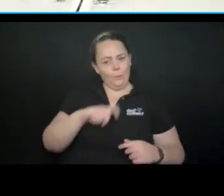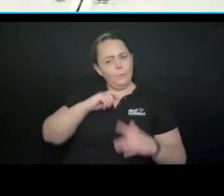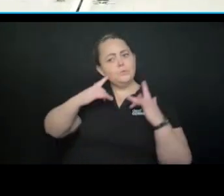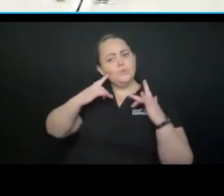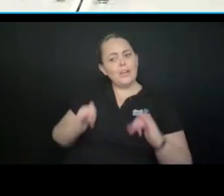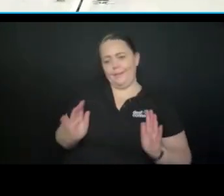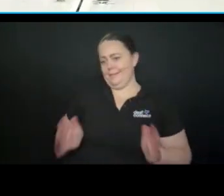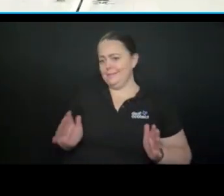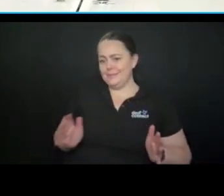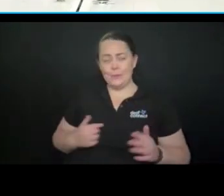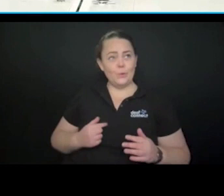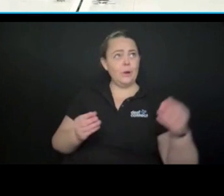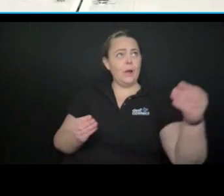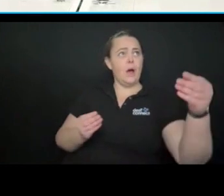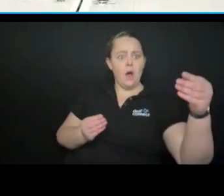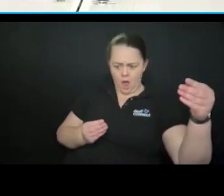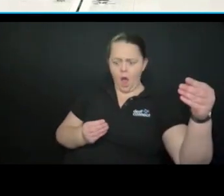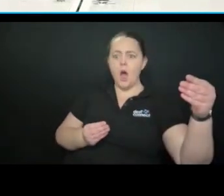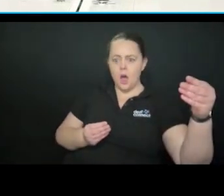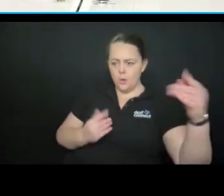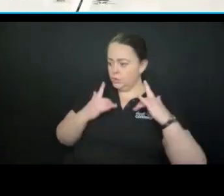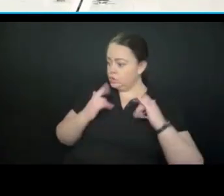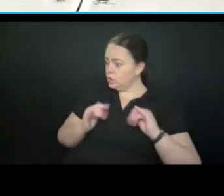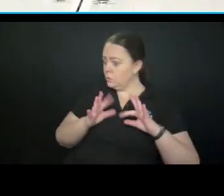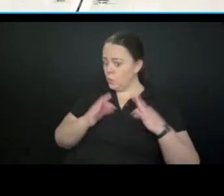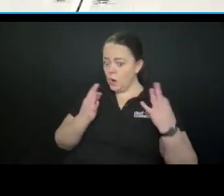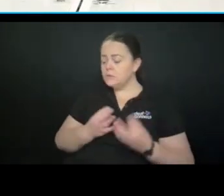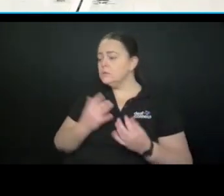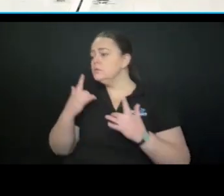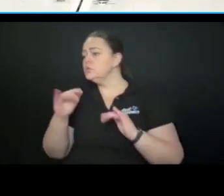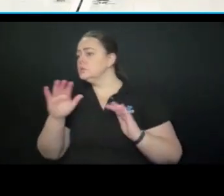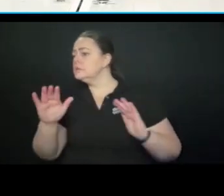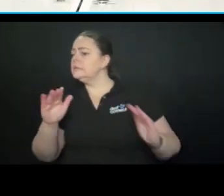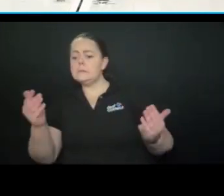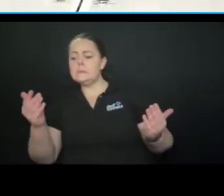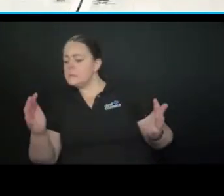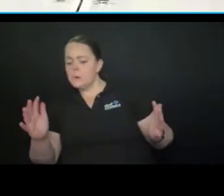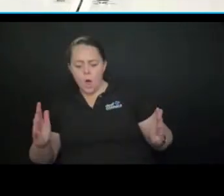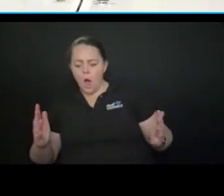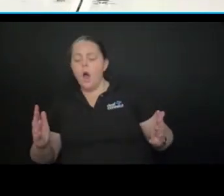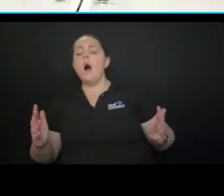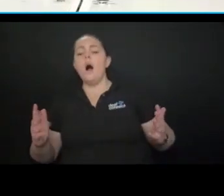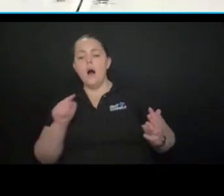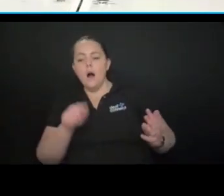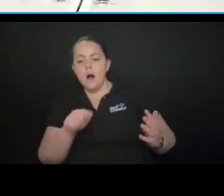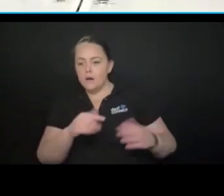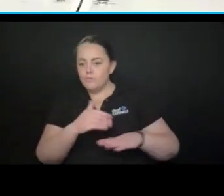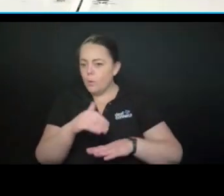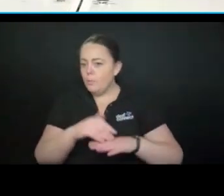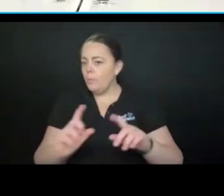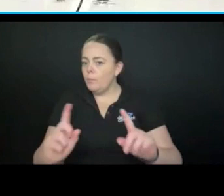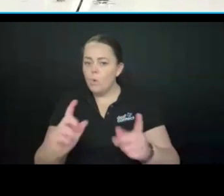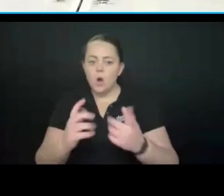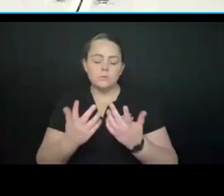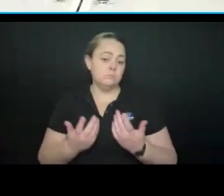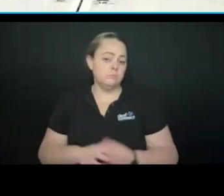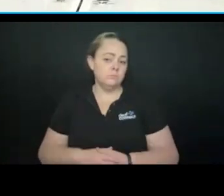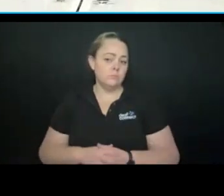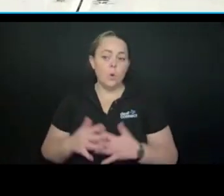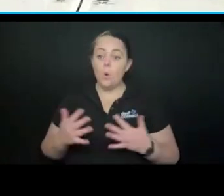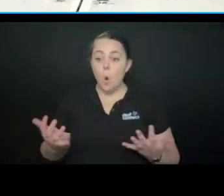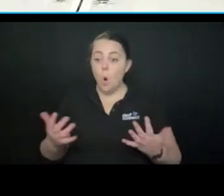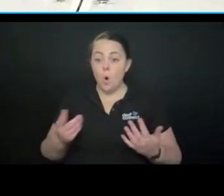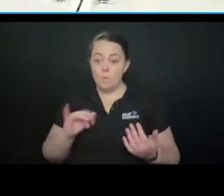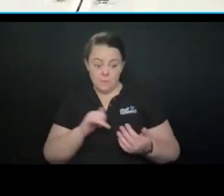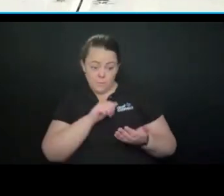are increasingly using quality indicators to inform analysis of sector performance and identify issues and